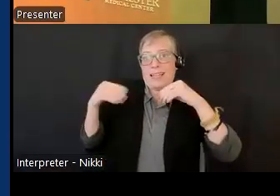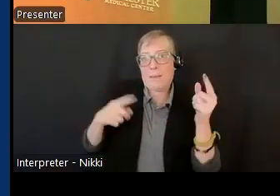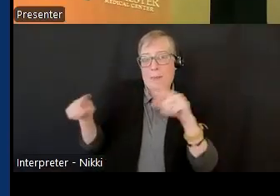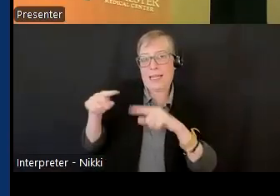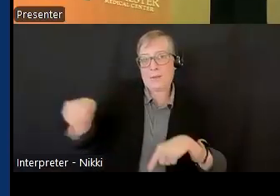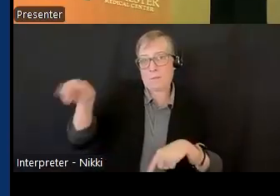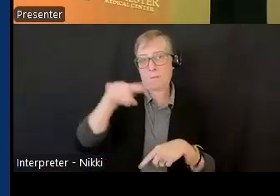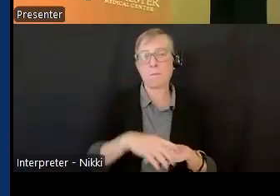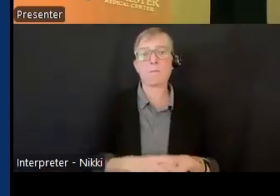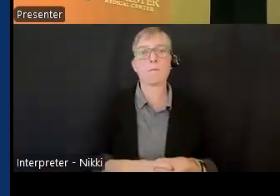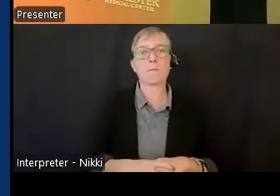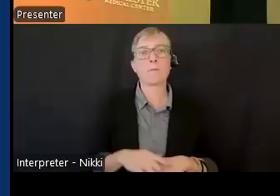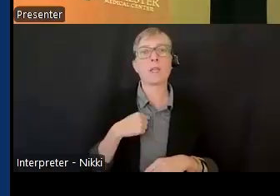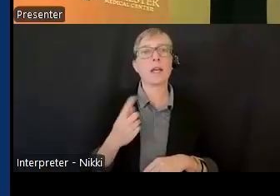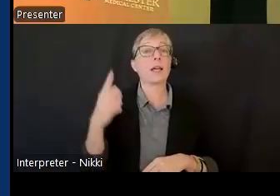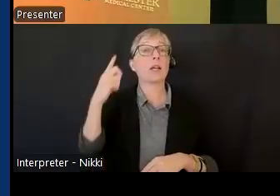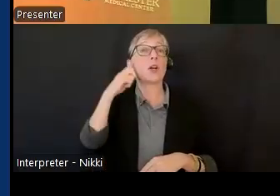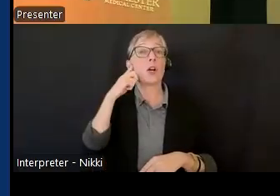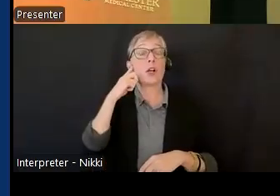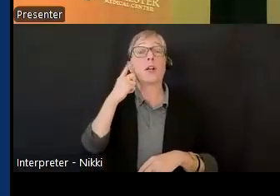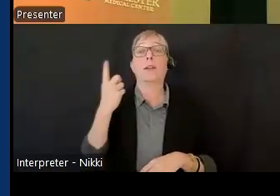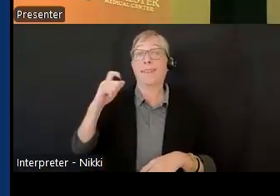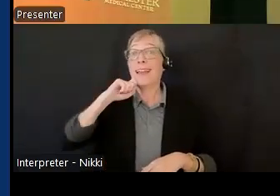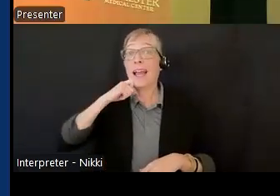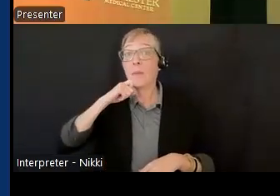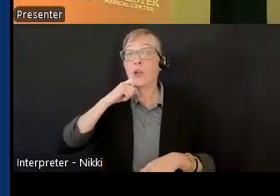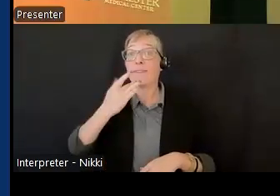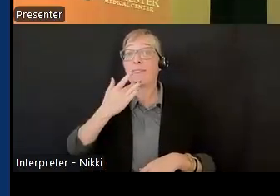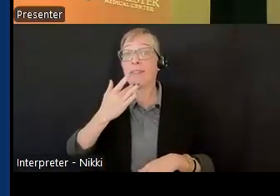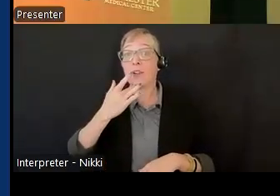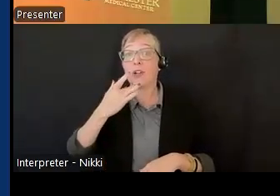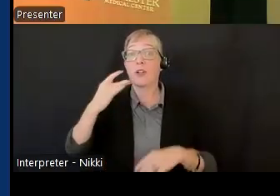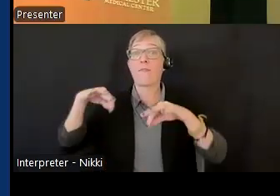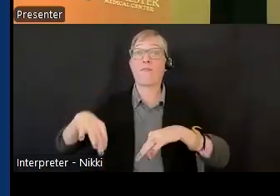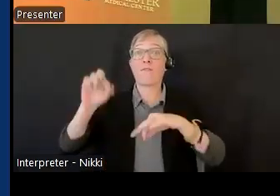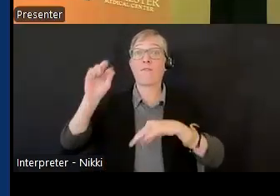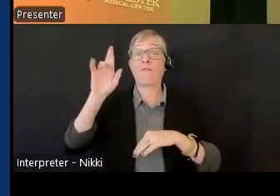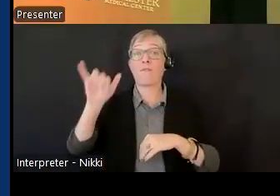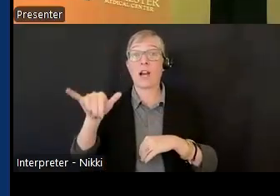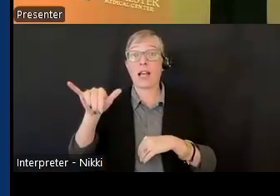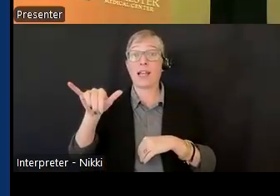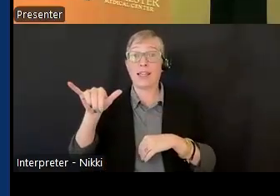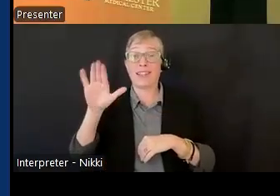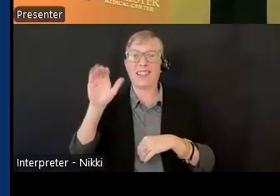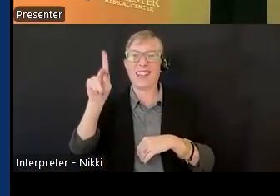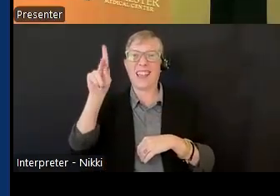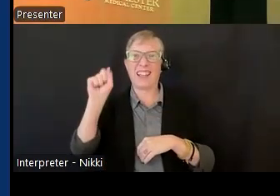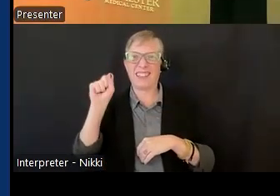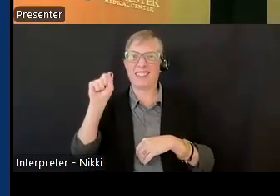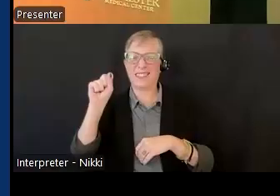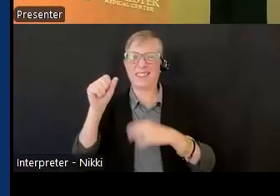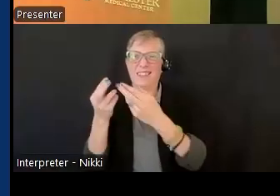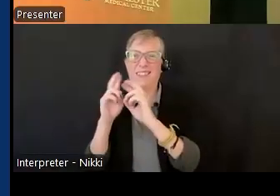the apple flavored fry cakes, don't shake your head at me. I heard from a friend that the fry cakes